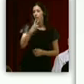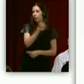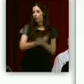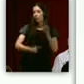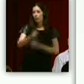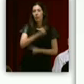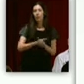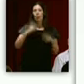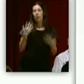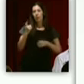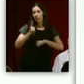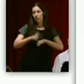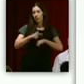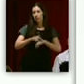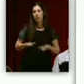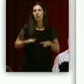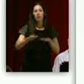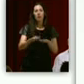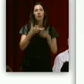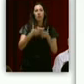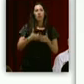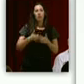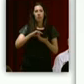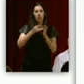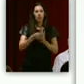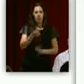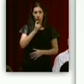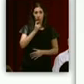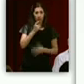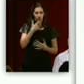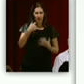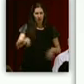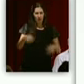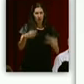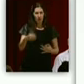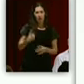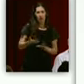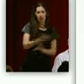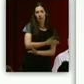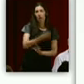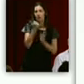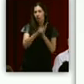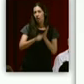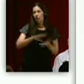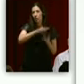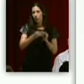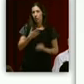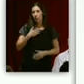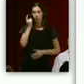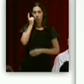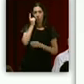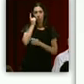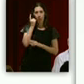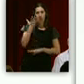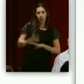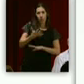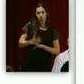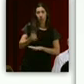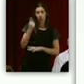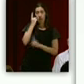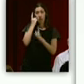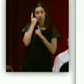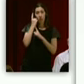represents the second drawback, which is synchronization. How does the system work? The system is very simple. I download the app to my mobile